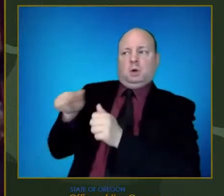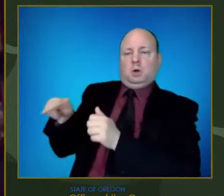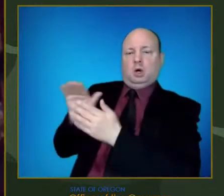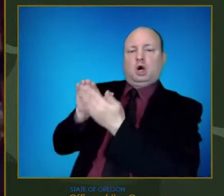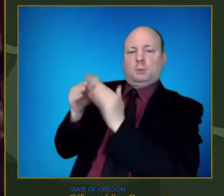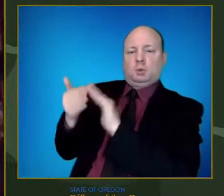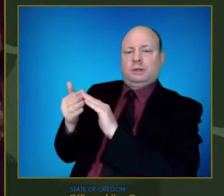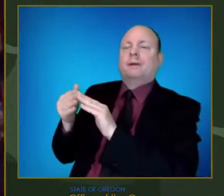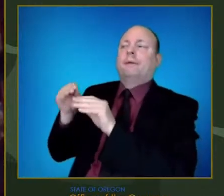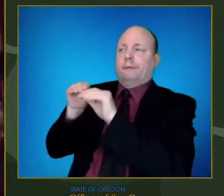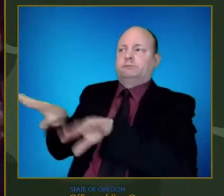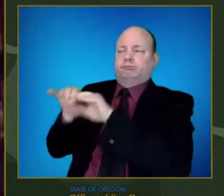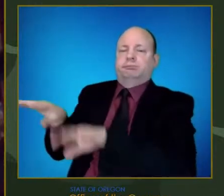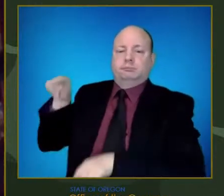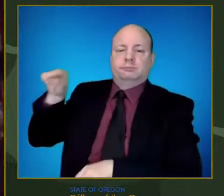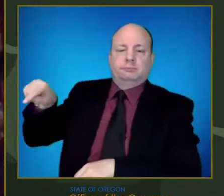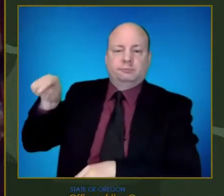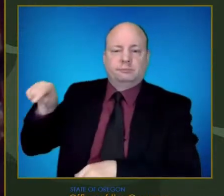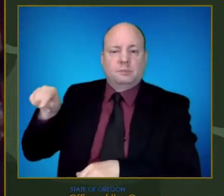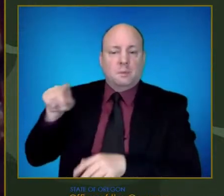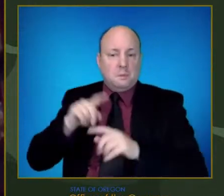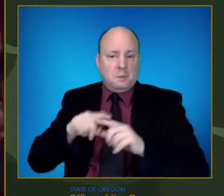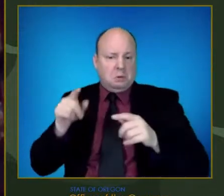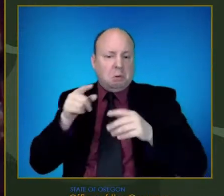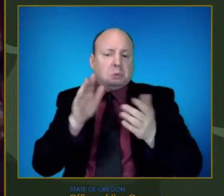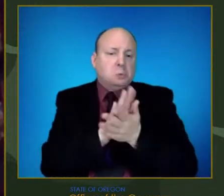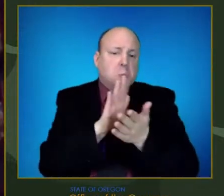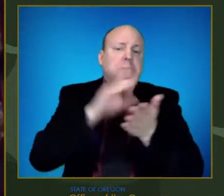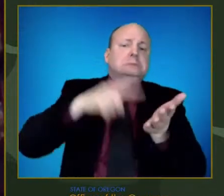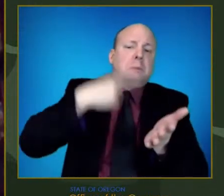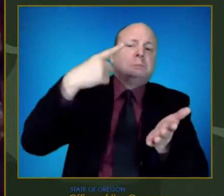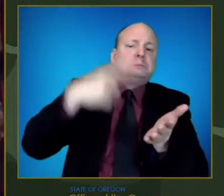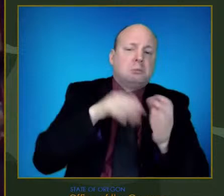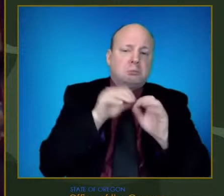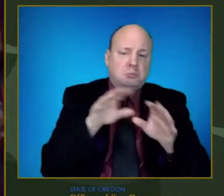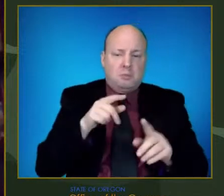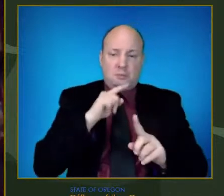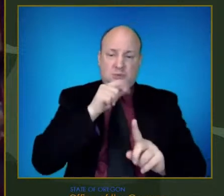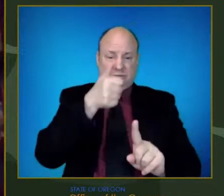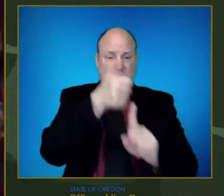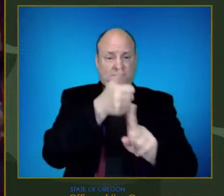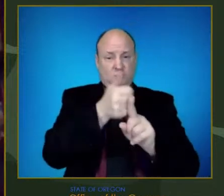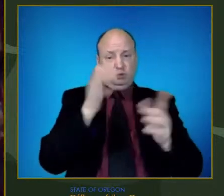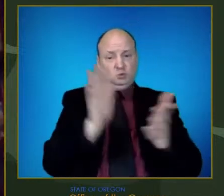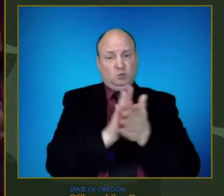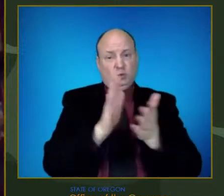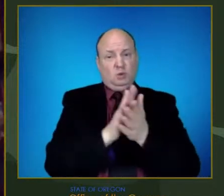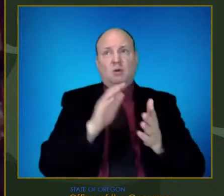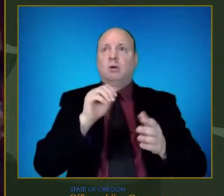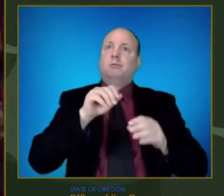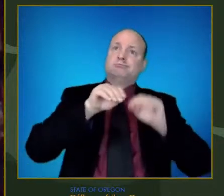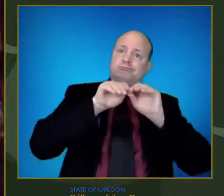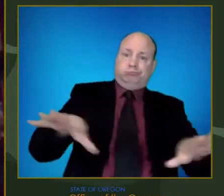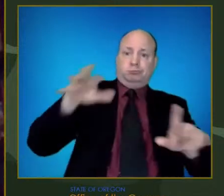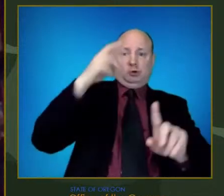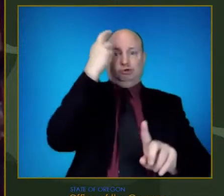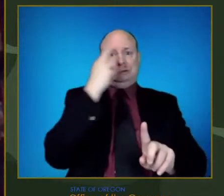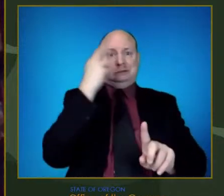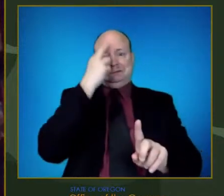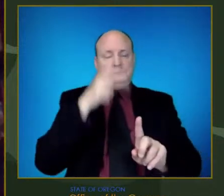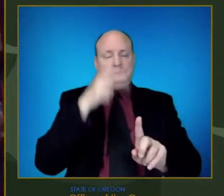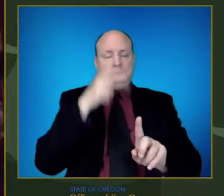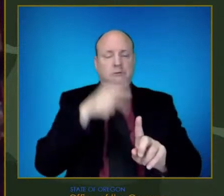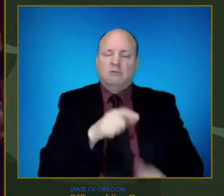that peripheral activities are contributing to outbreaks, not being in the classroom. OHA has reported